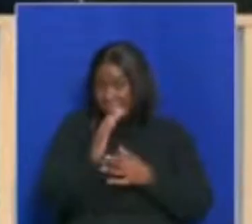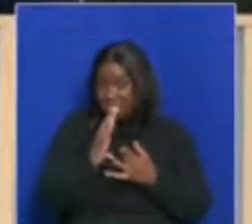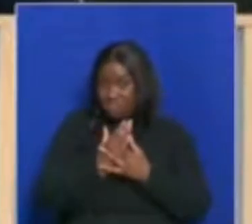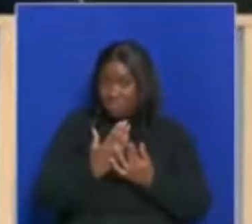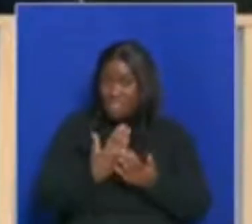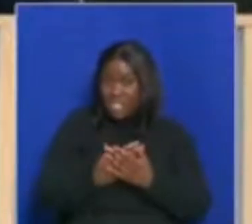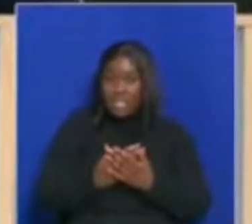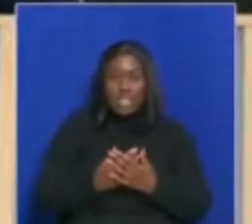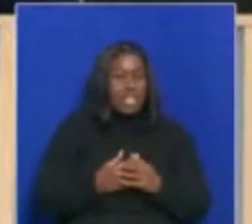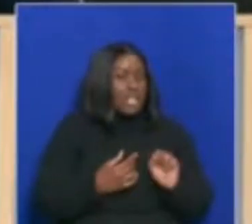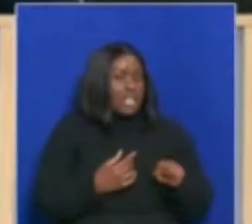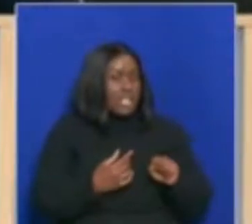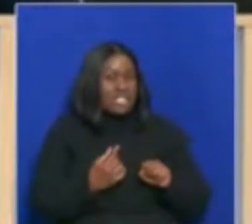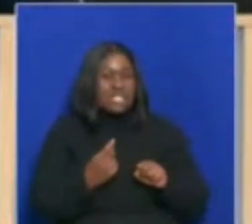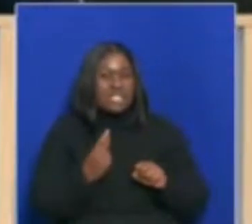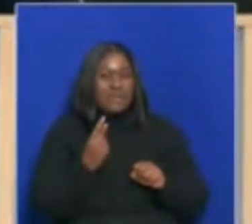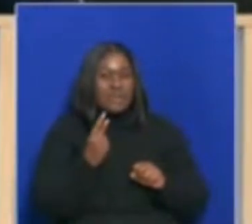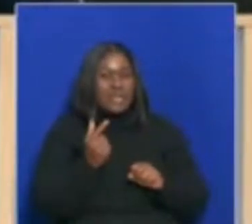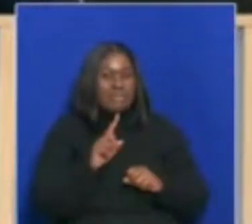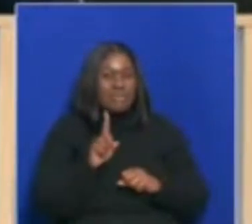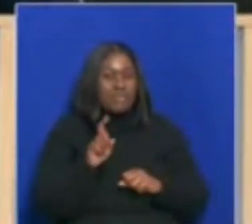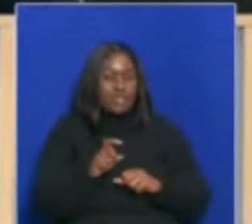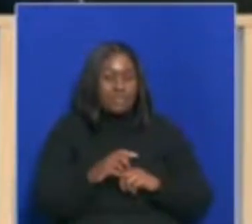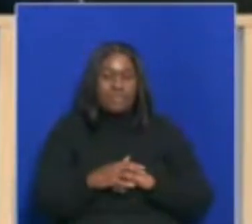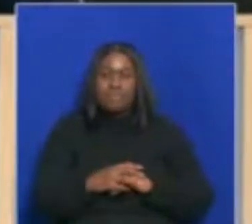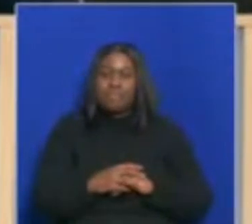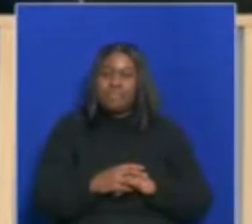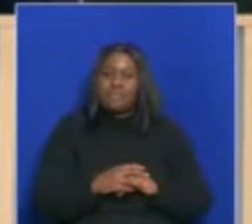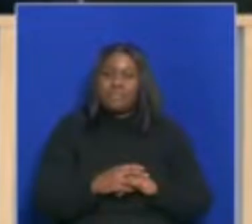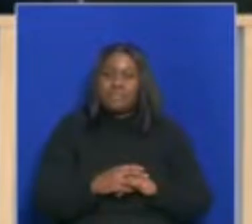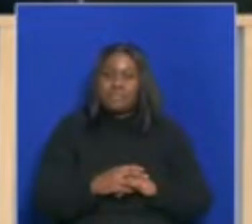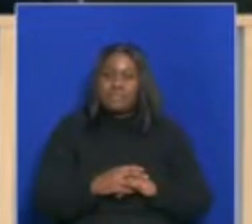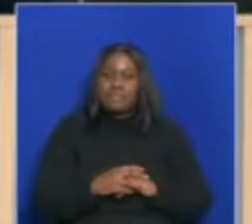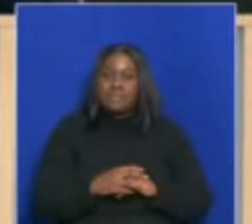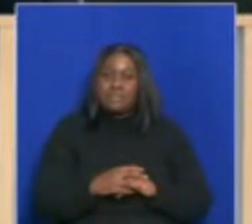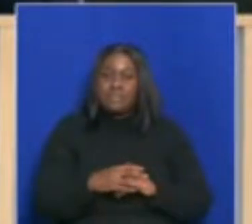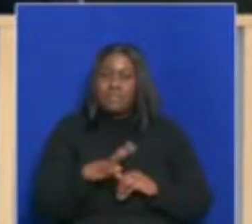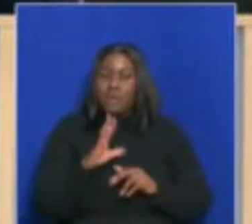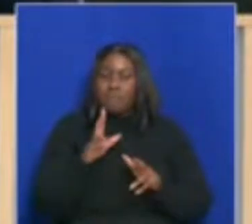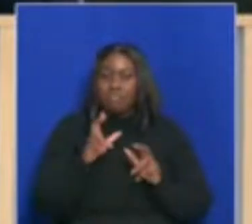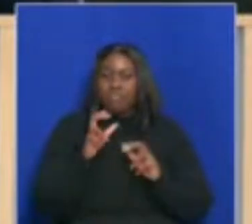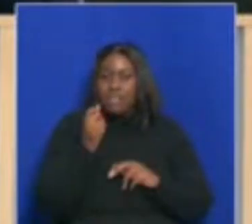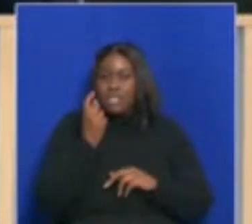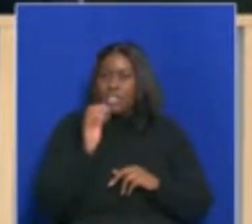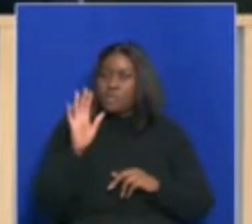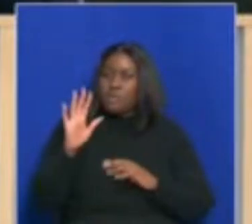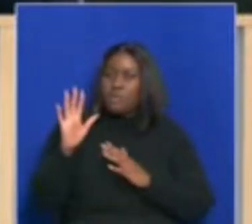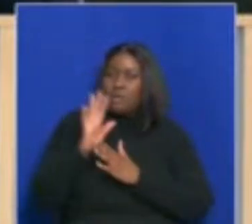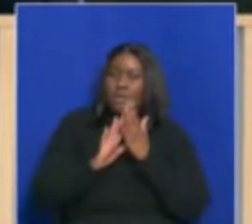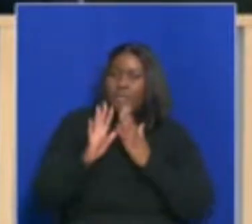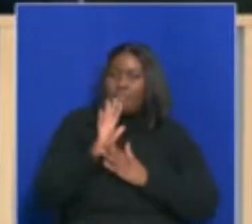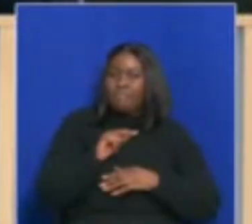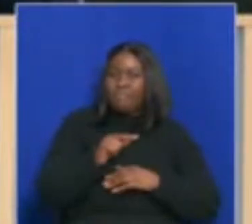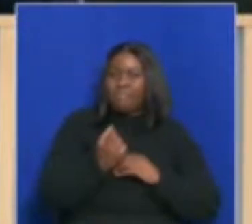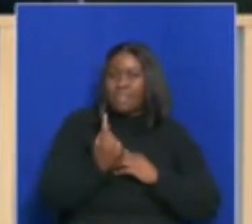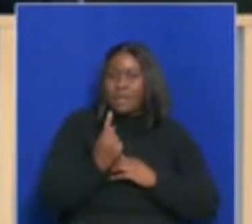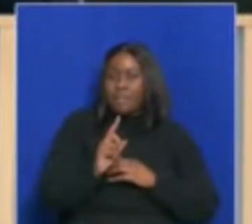question. I just want to understand your narration of this incident, the Pinetown